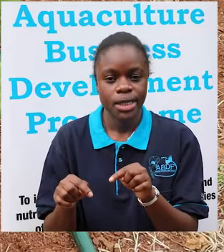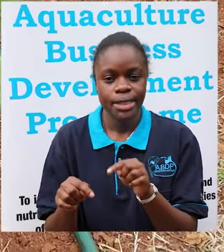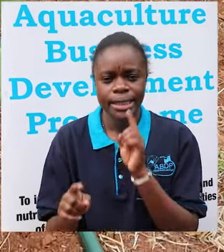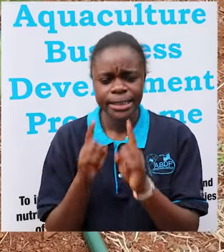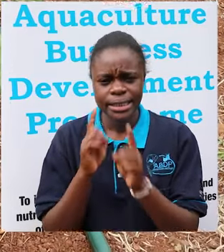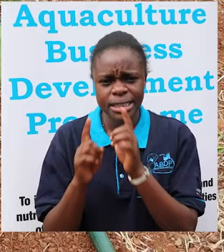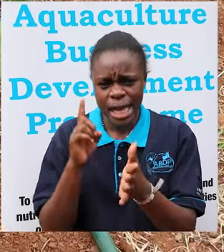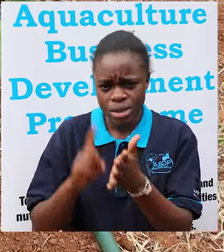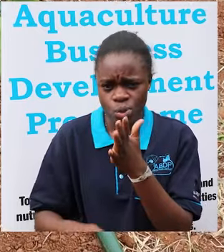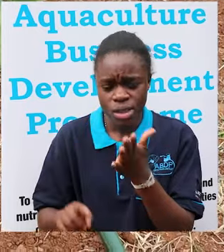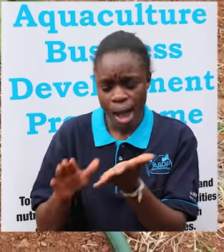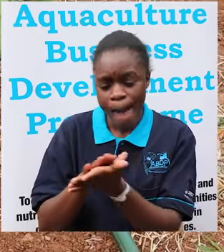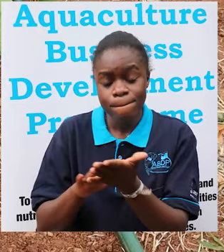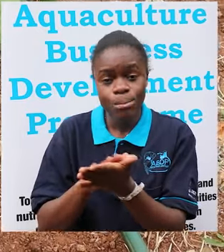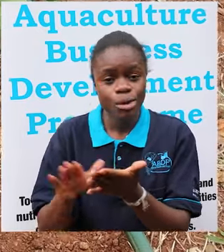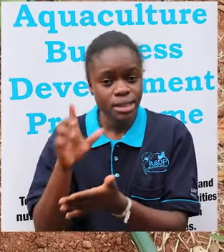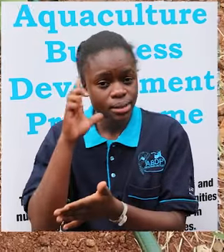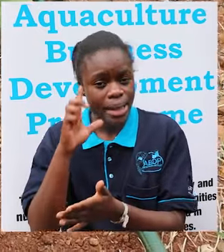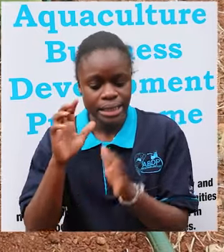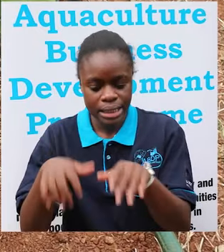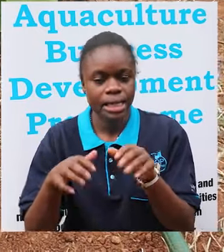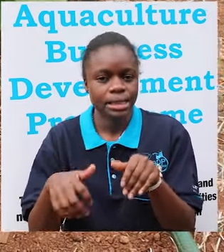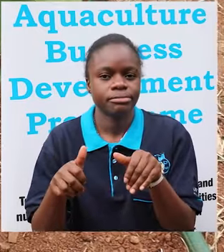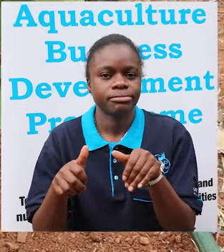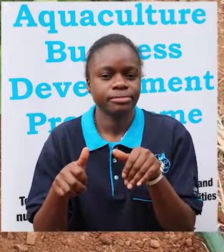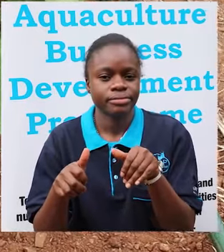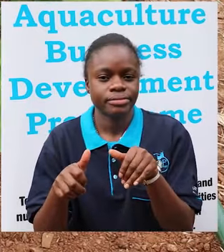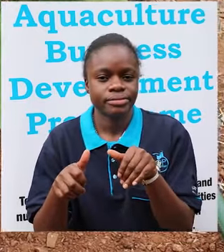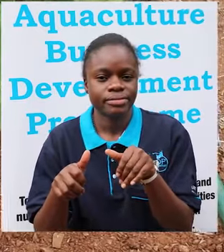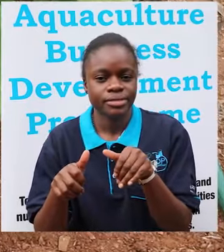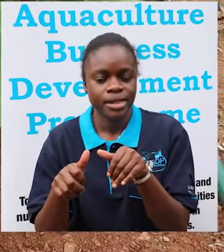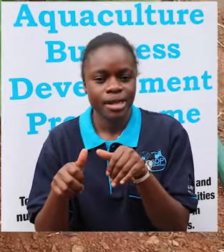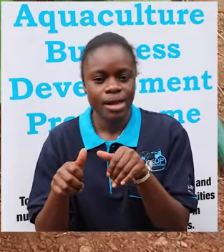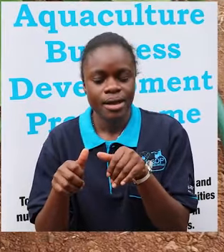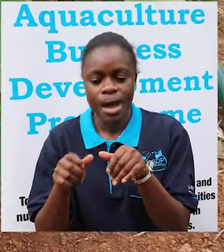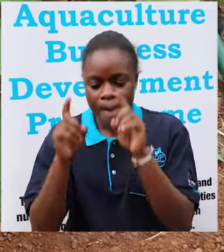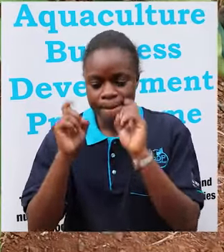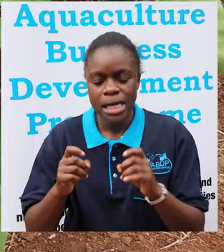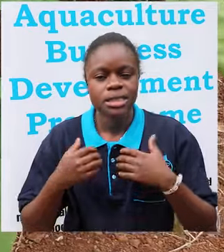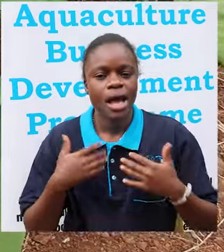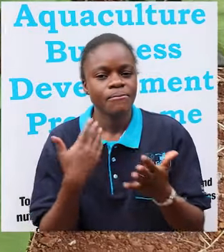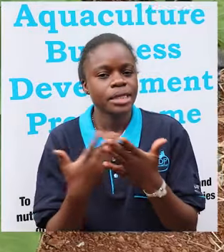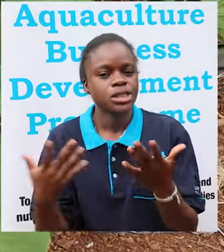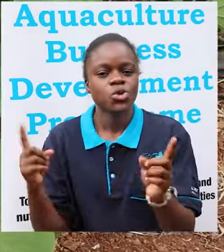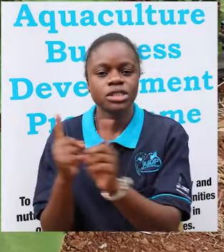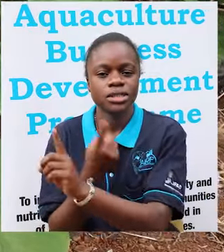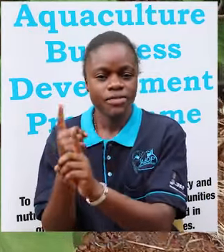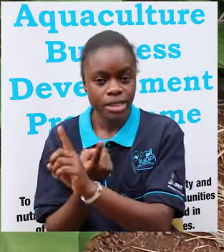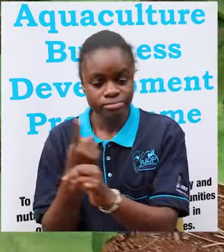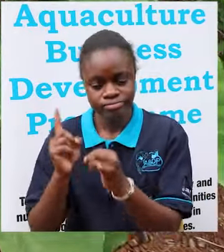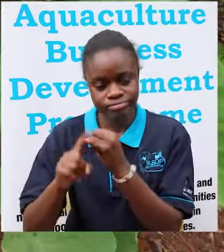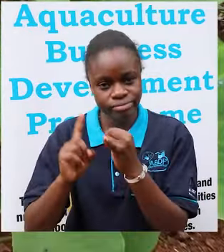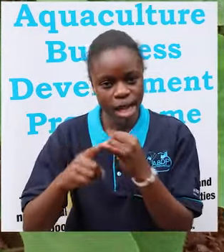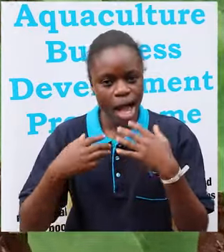Today we are talking about a sunken moist bed garden. And for a sunken moist bed garden, we shall need several